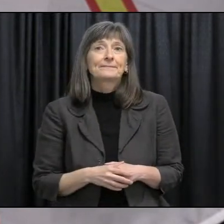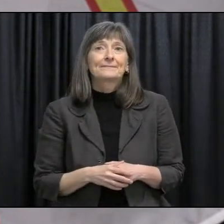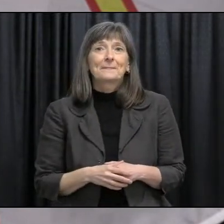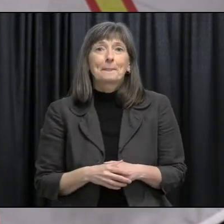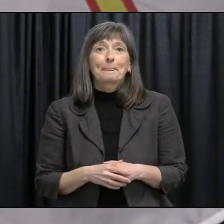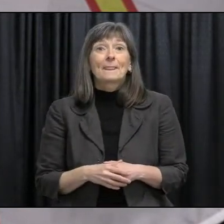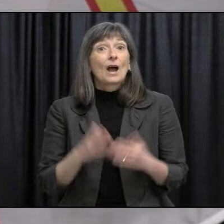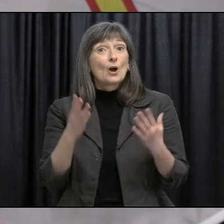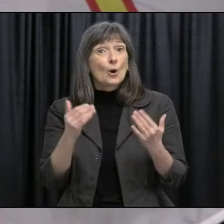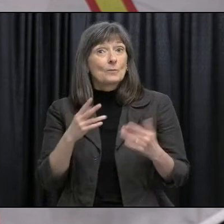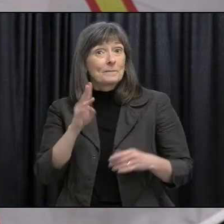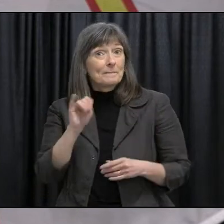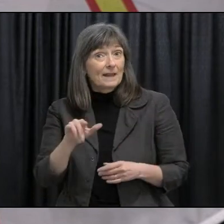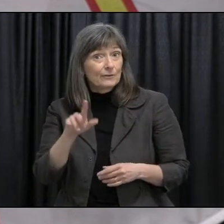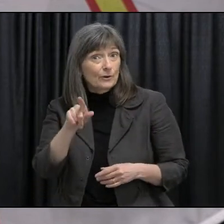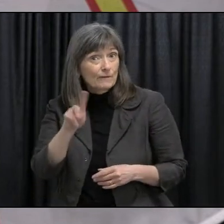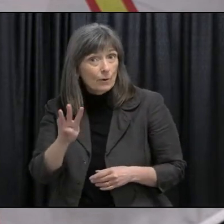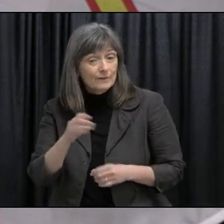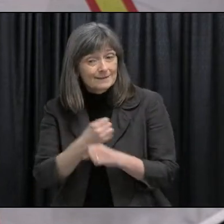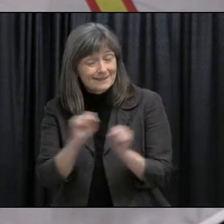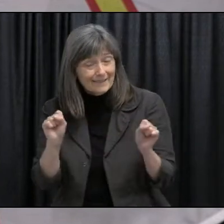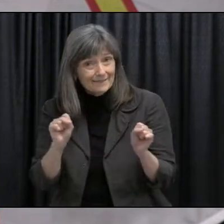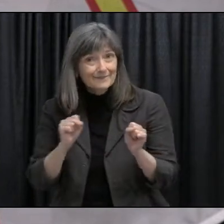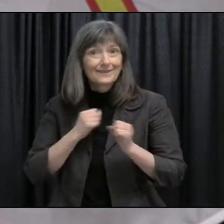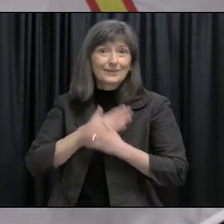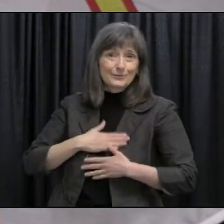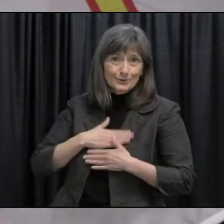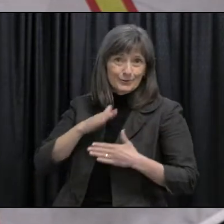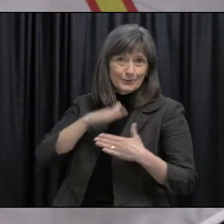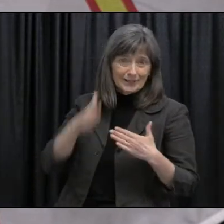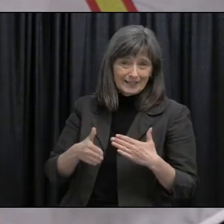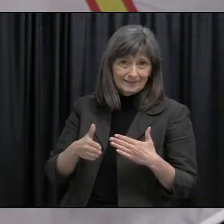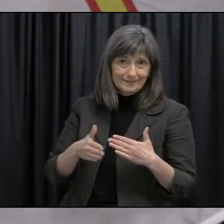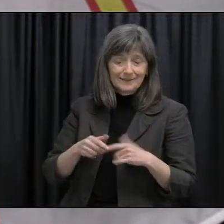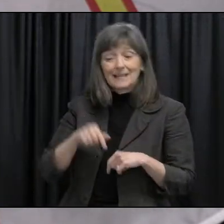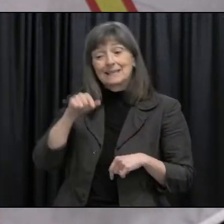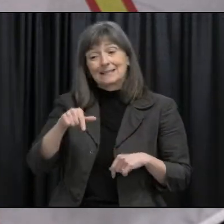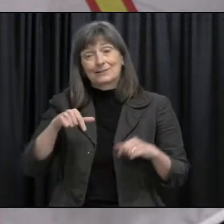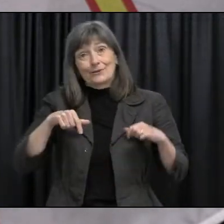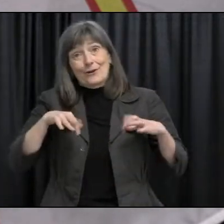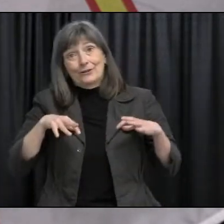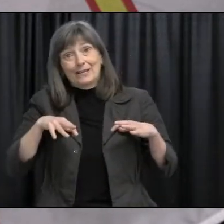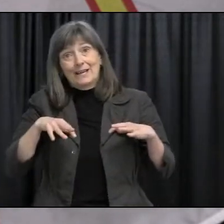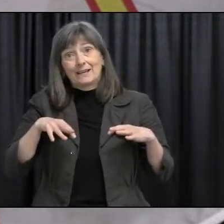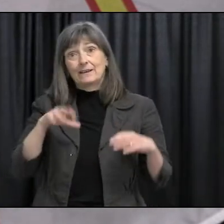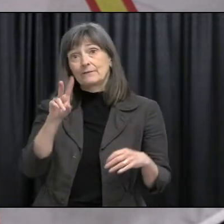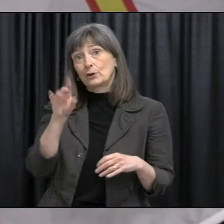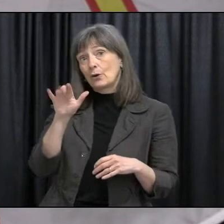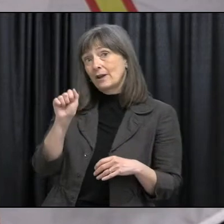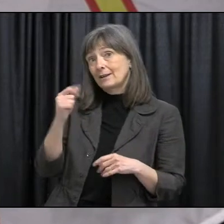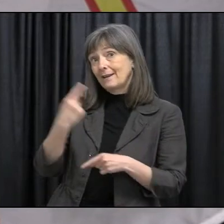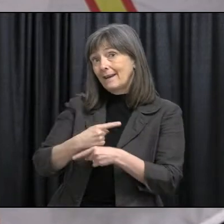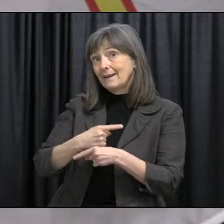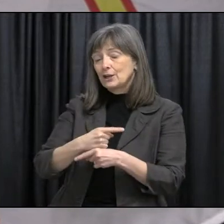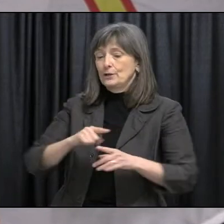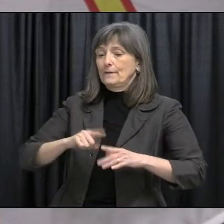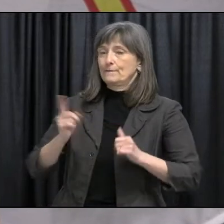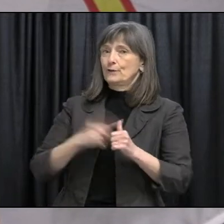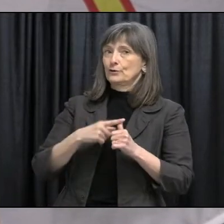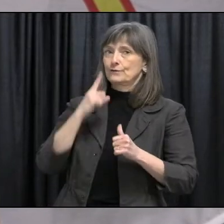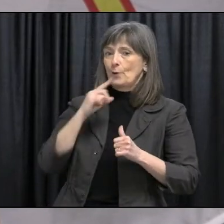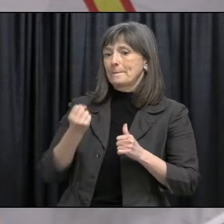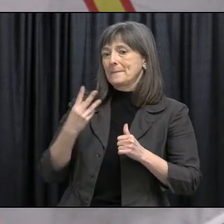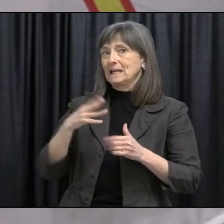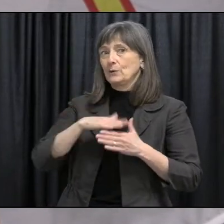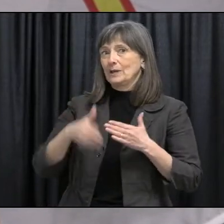has a safe and enjoyable May 24th weekend. The Victoria Day holiday marks the first of several long weekends throughout the summer,